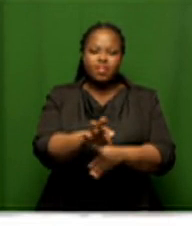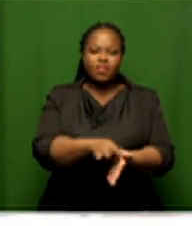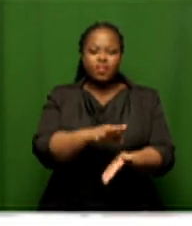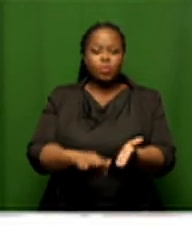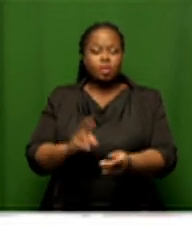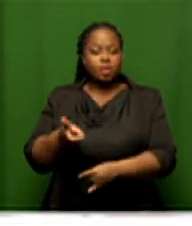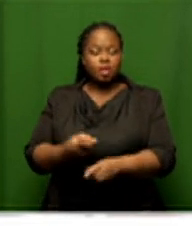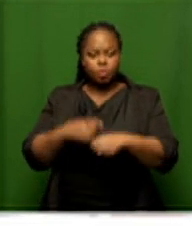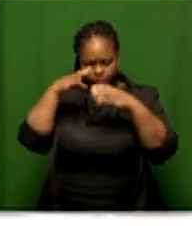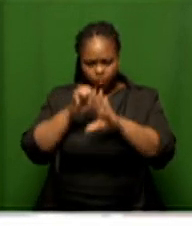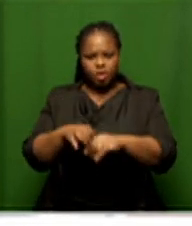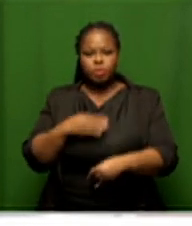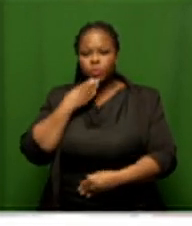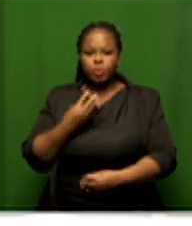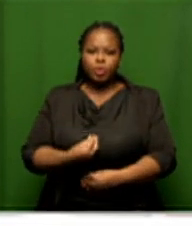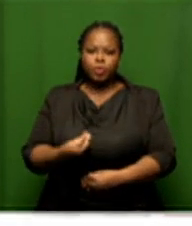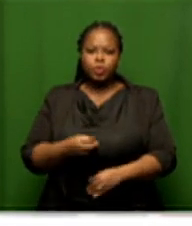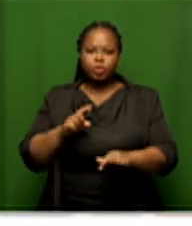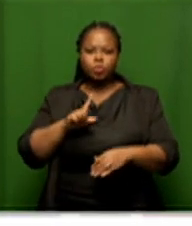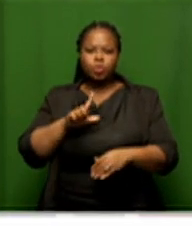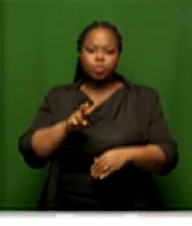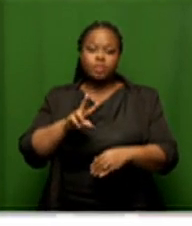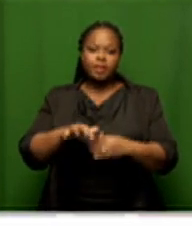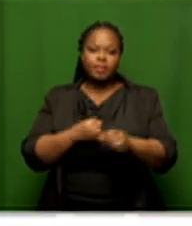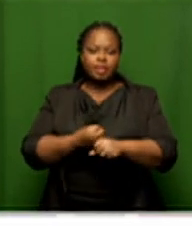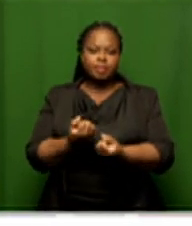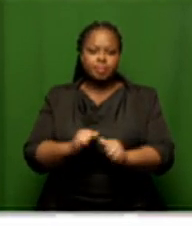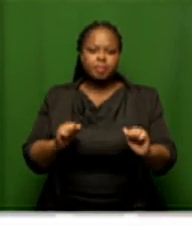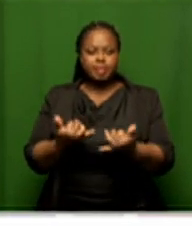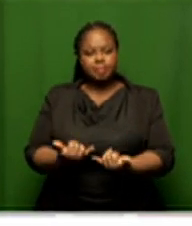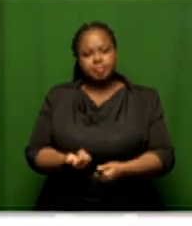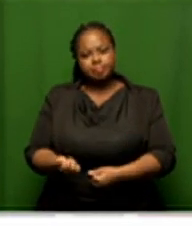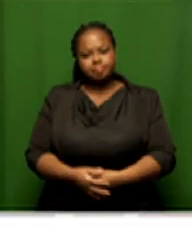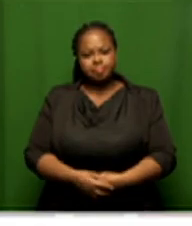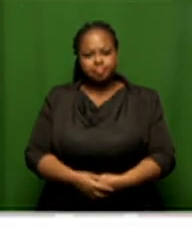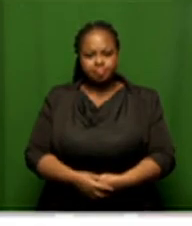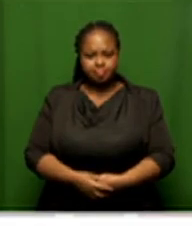particularly paying attention to young people within the 25 years of democracy. It's back to studio for now.